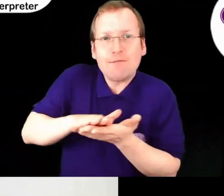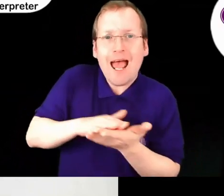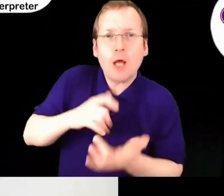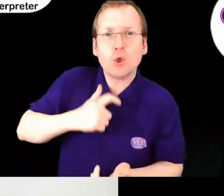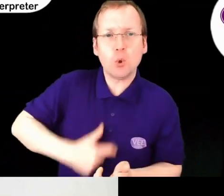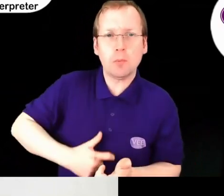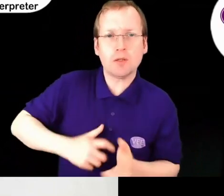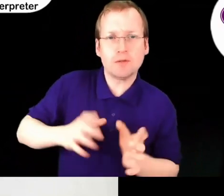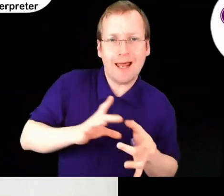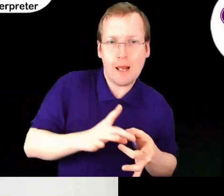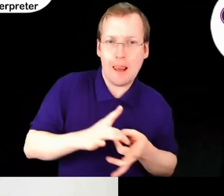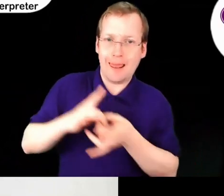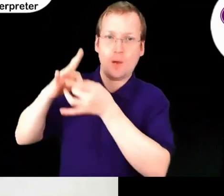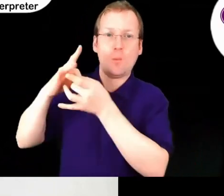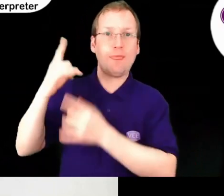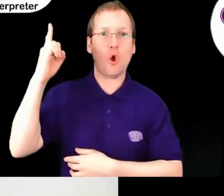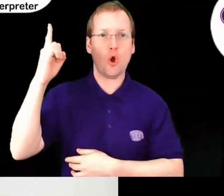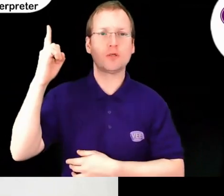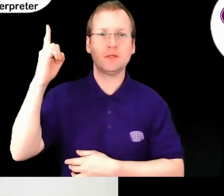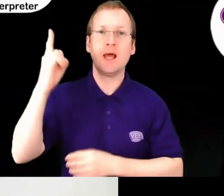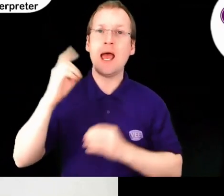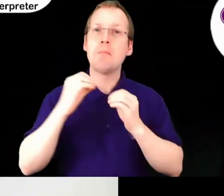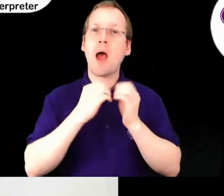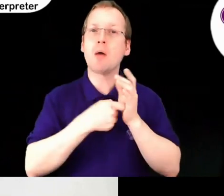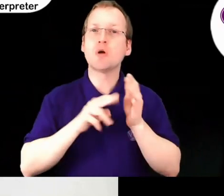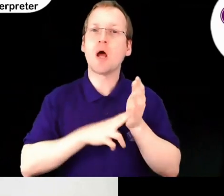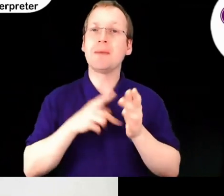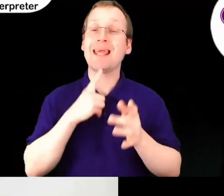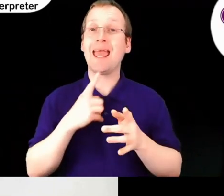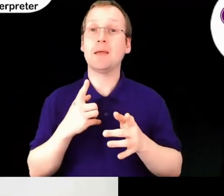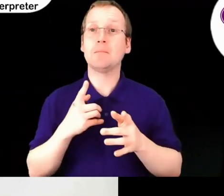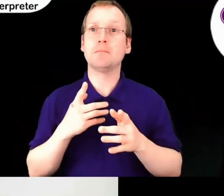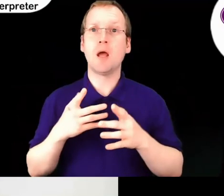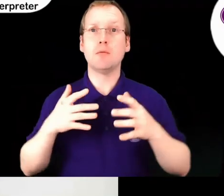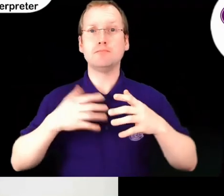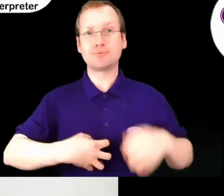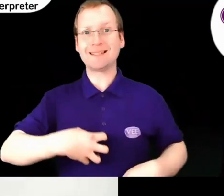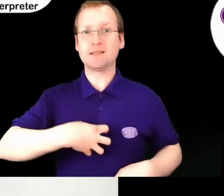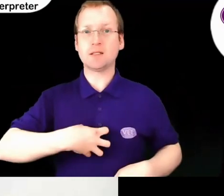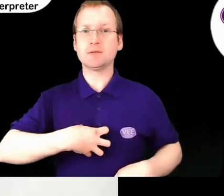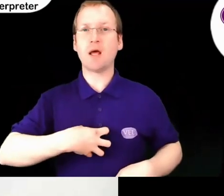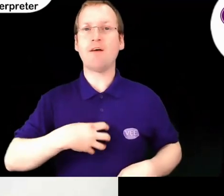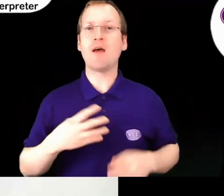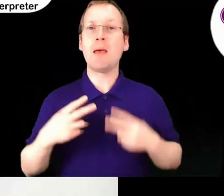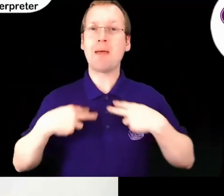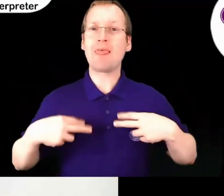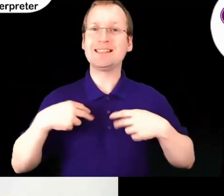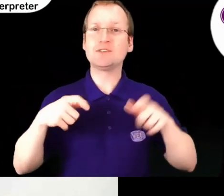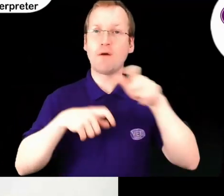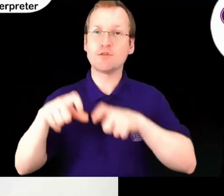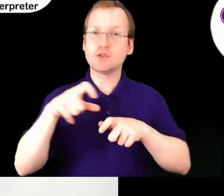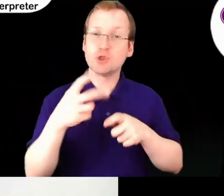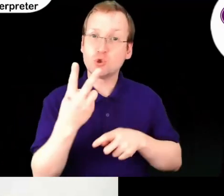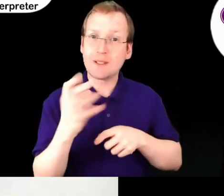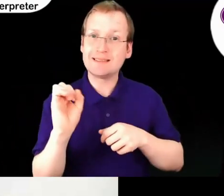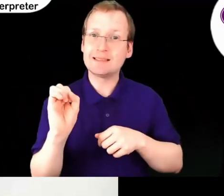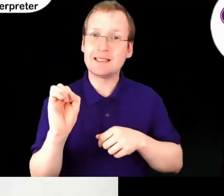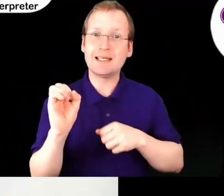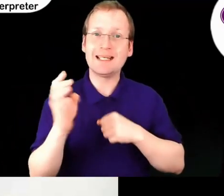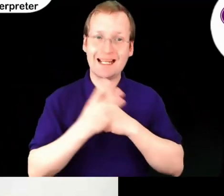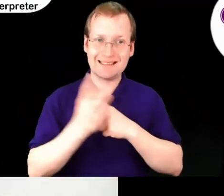God. As Barbara became president of the Methodist Conference in 2019, the Methodist Church approved a report